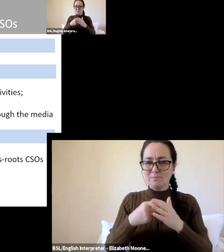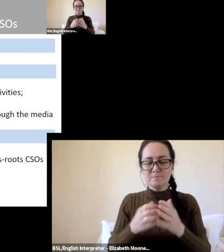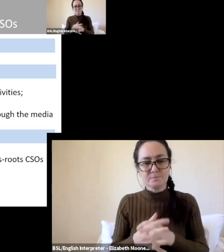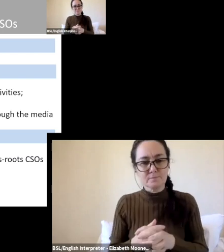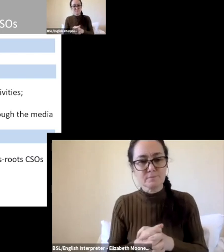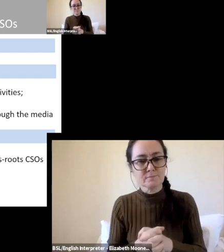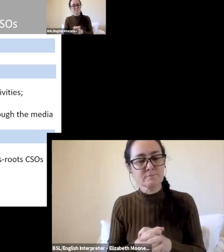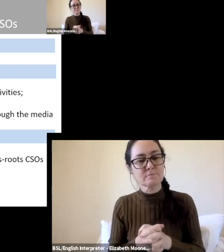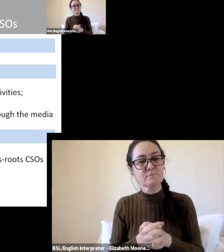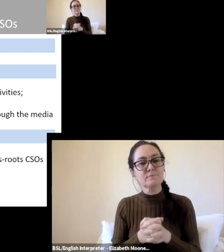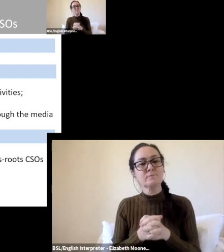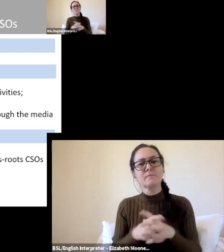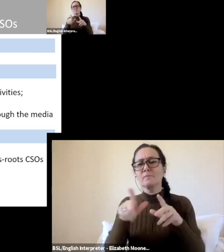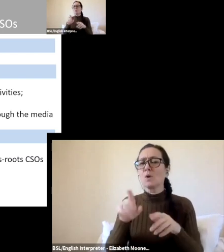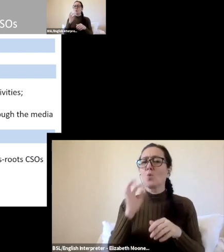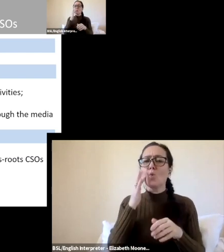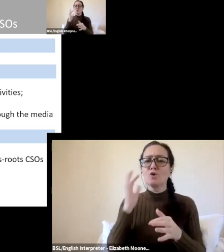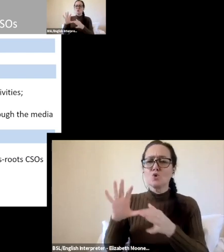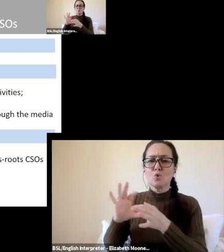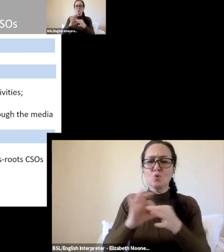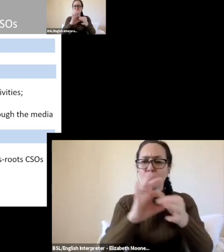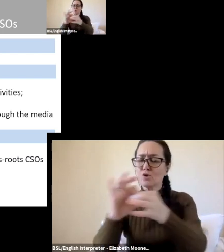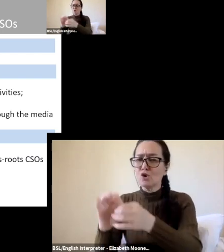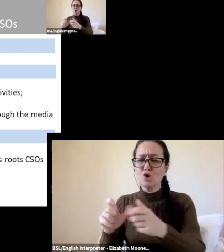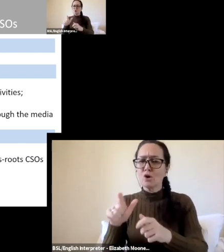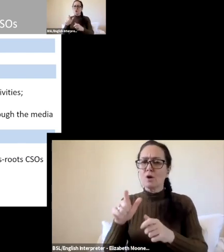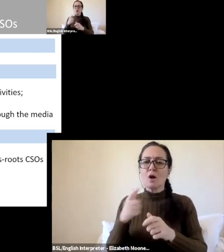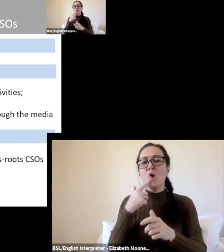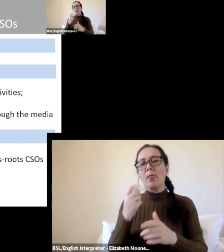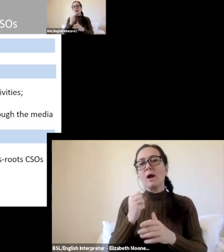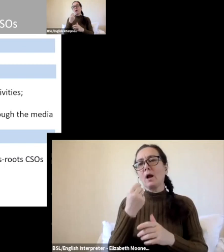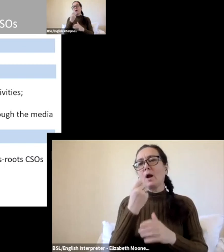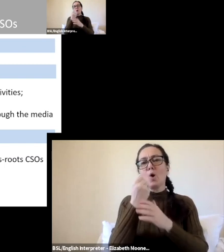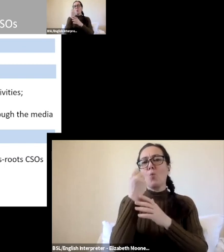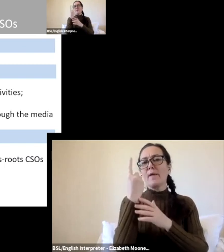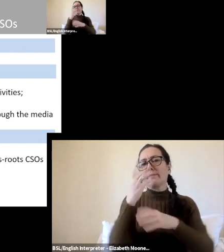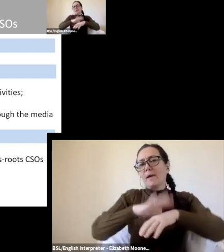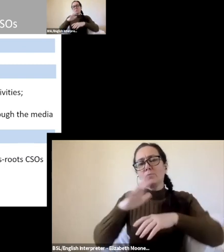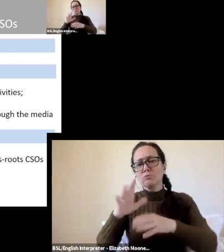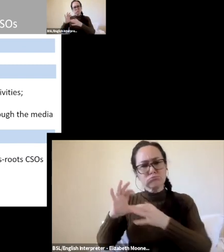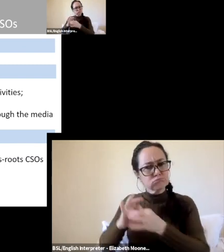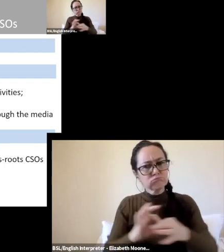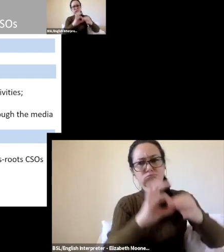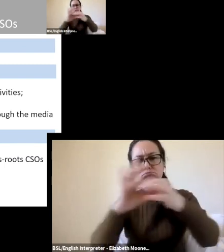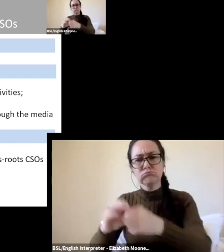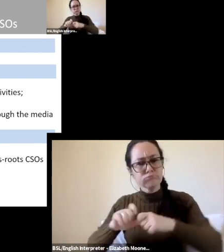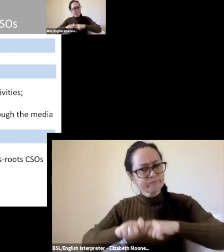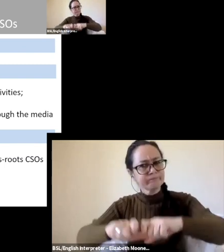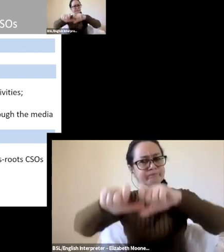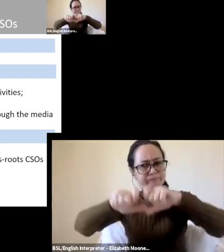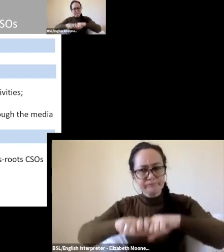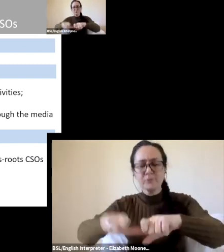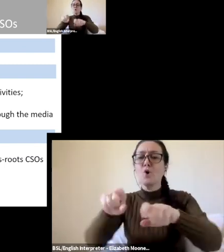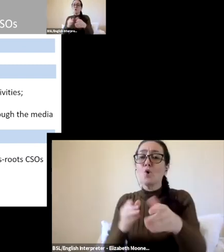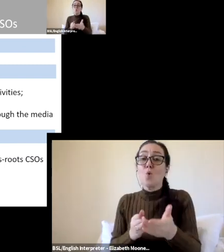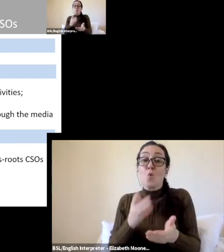should also be kept, continued, or facilitated also for the phase of implementations. That means